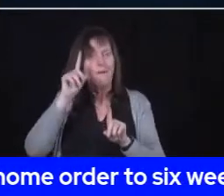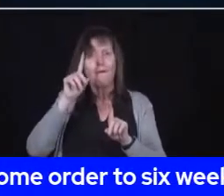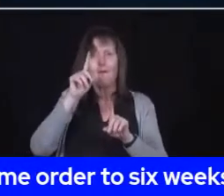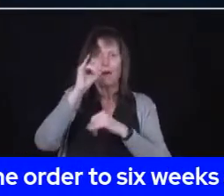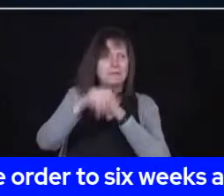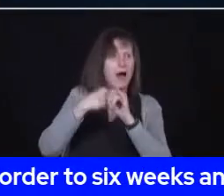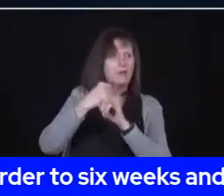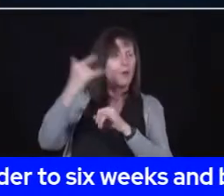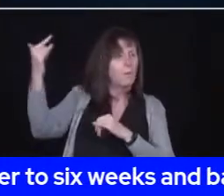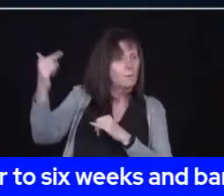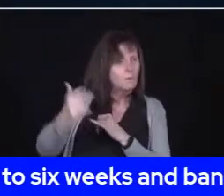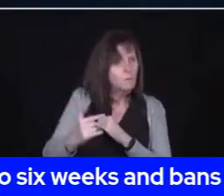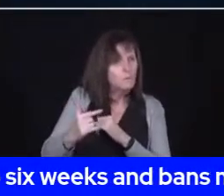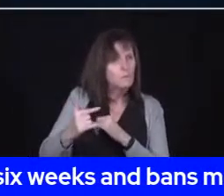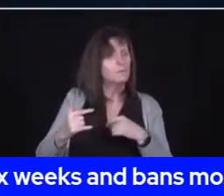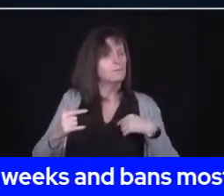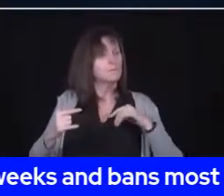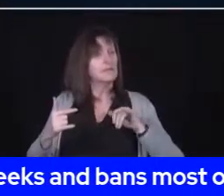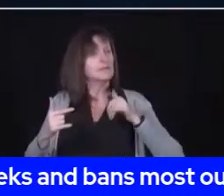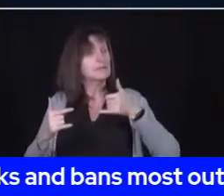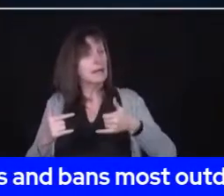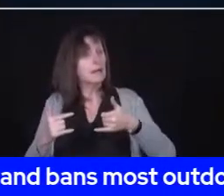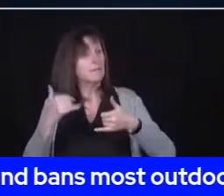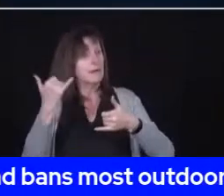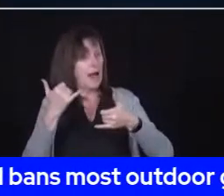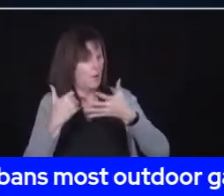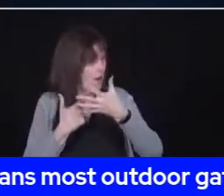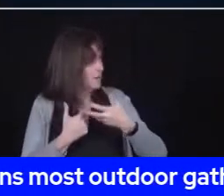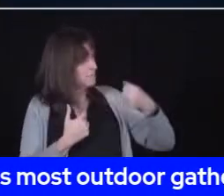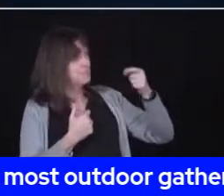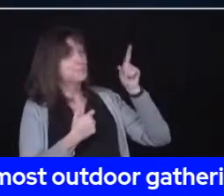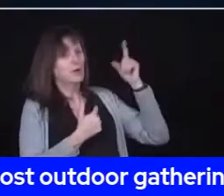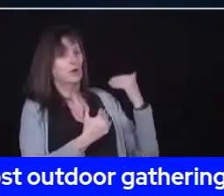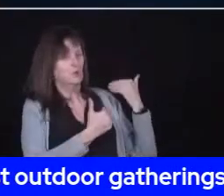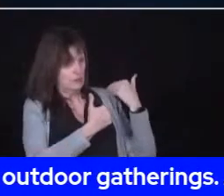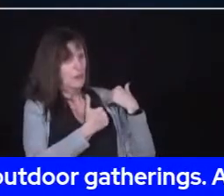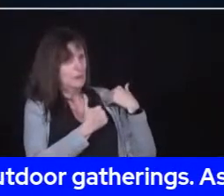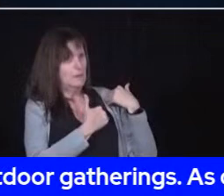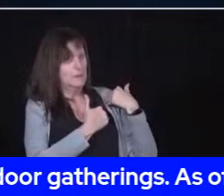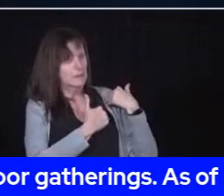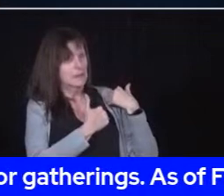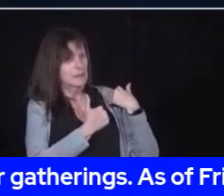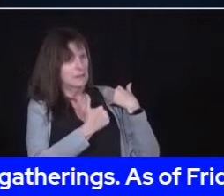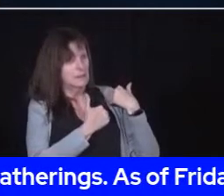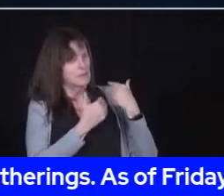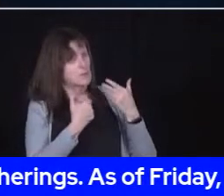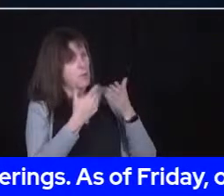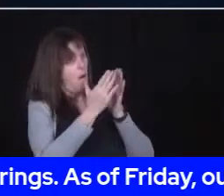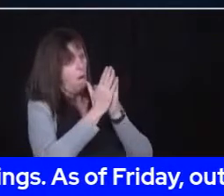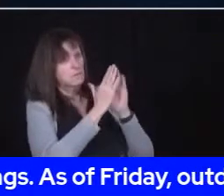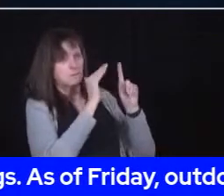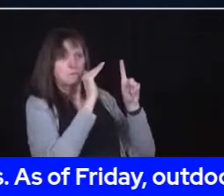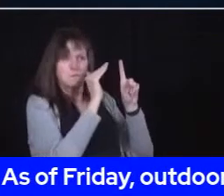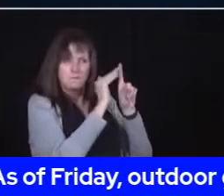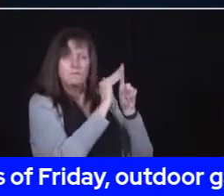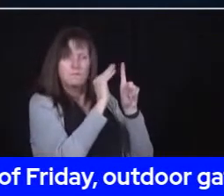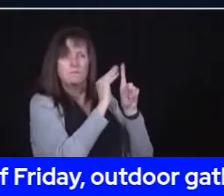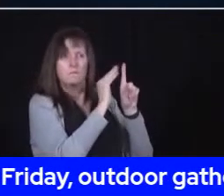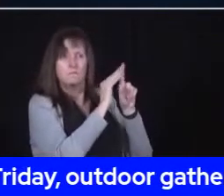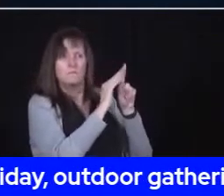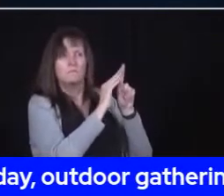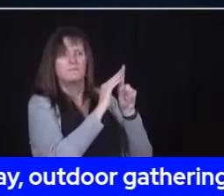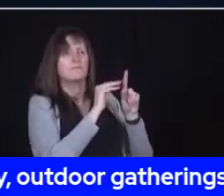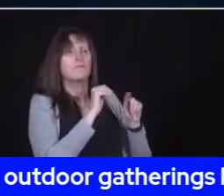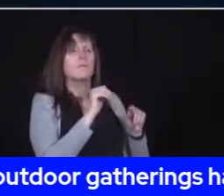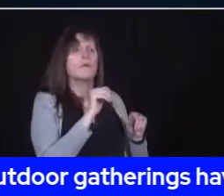that responsibility, and we are asking respectfully, please don't just do international travelers that are coming into